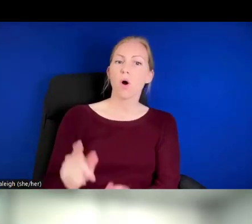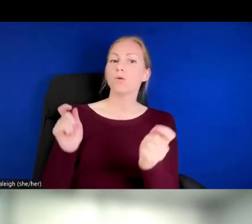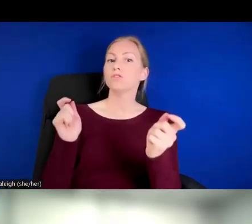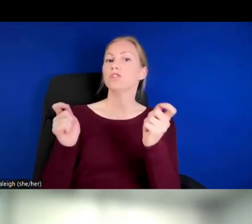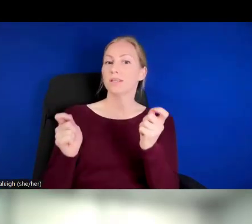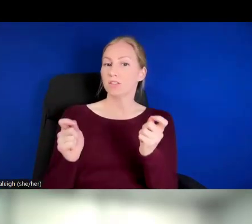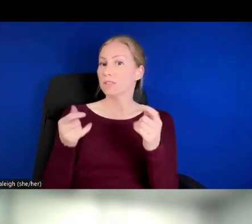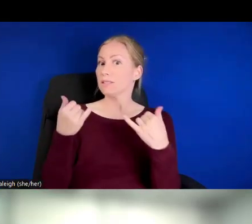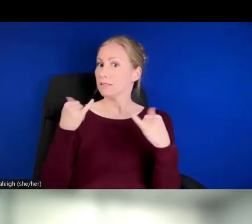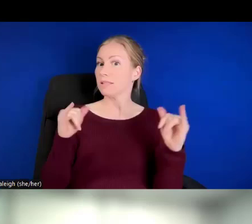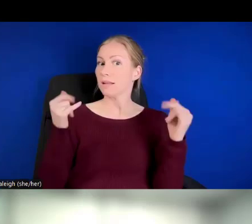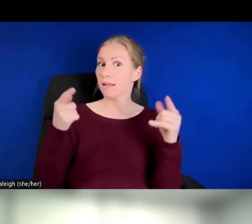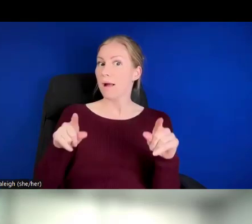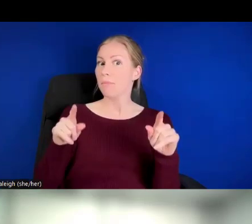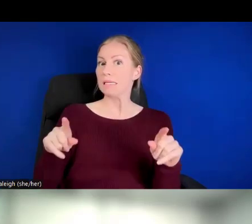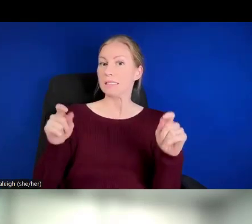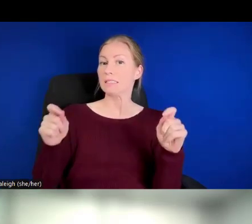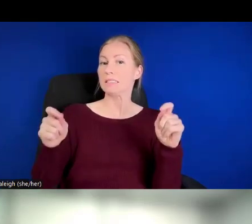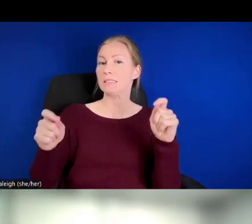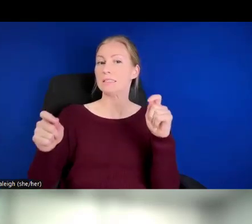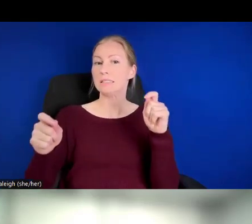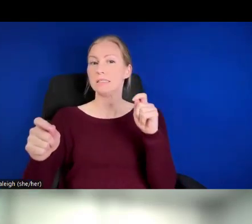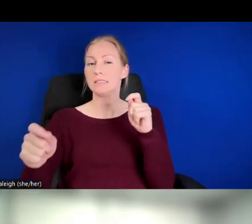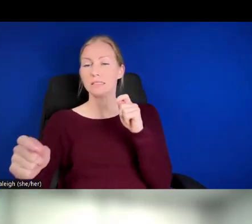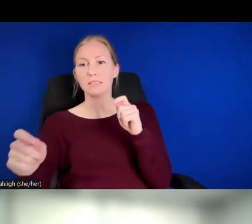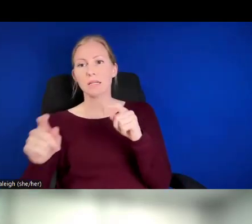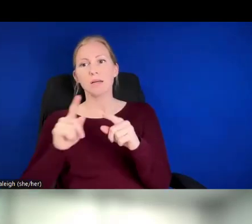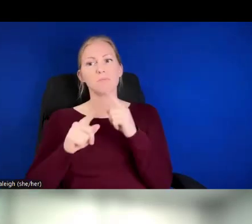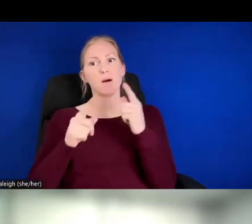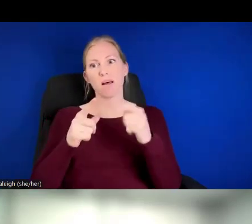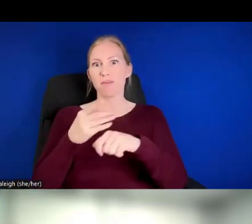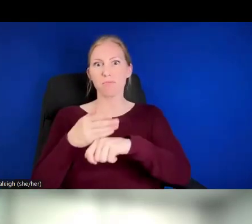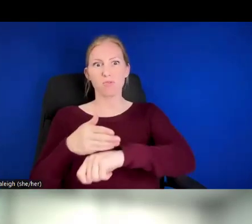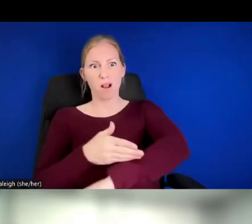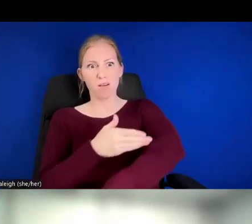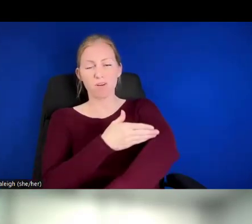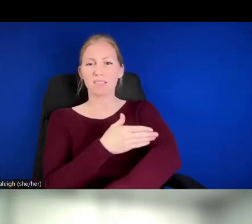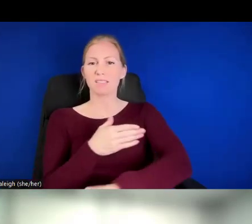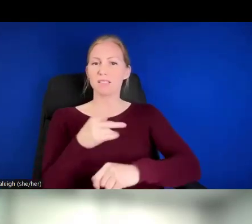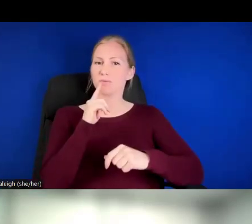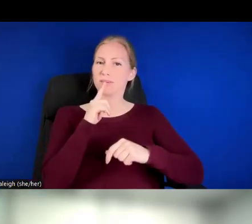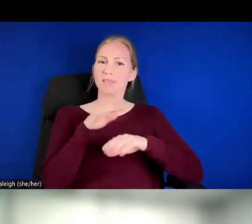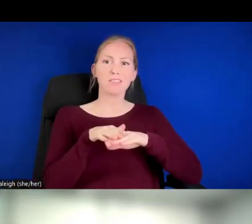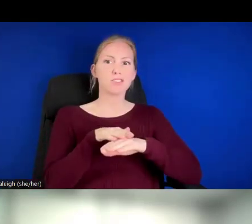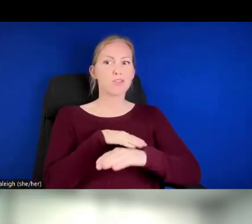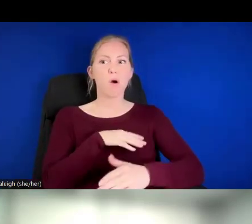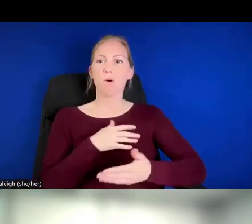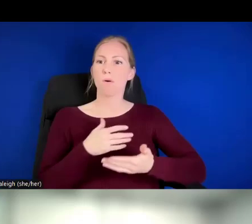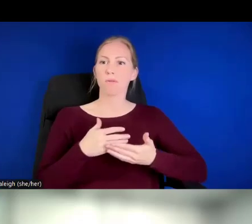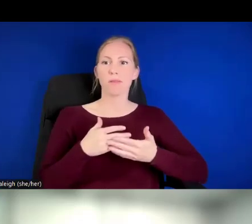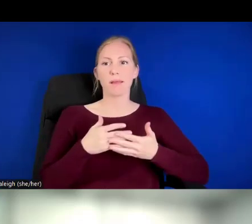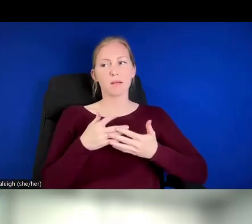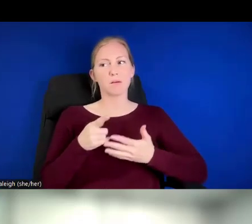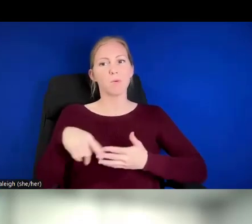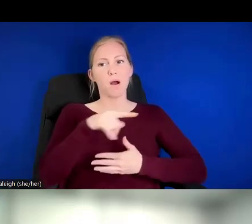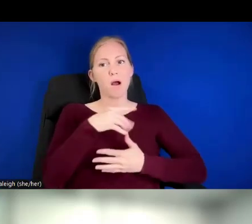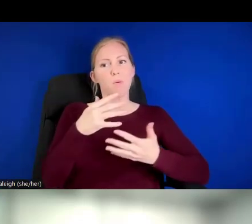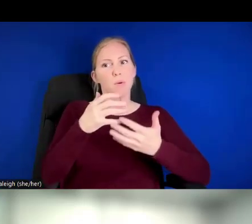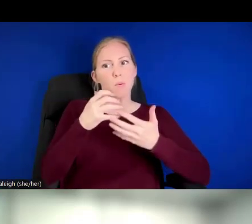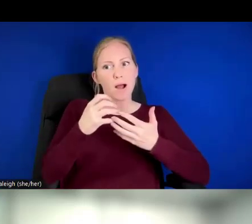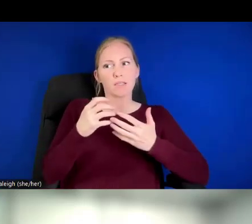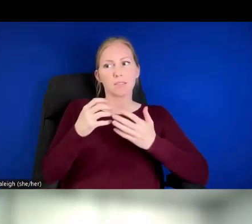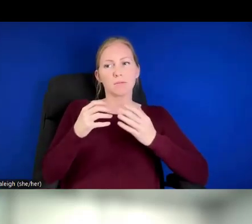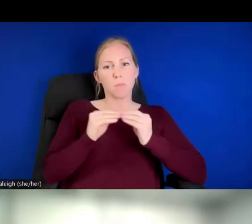just think, the progress is slower than any of us would like to